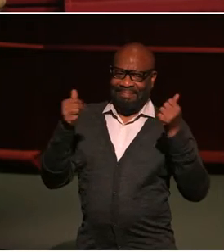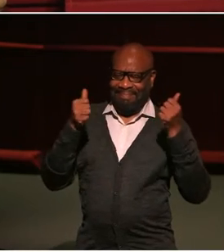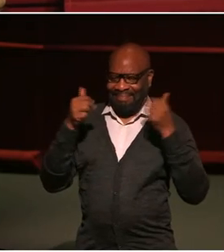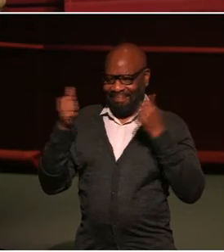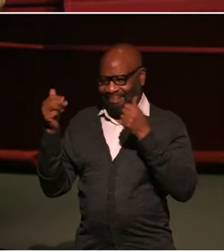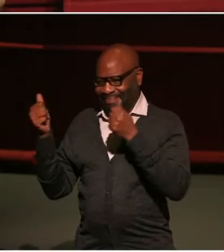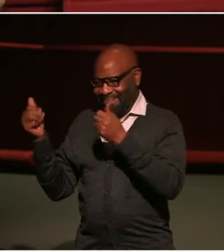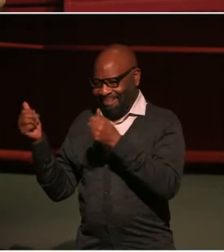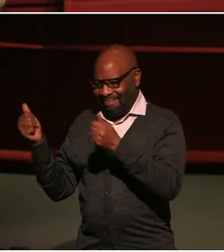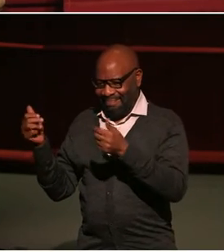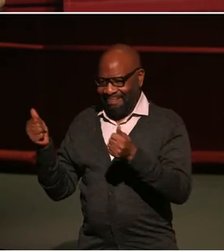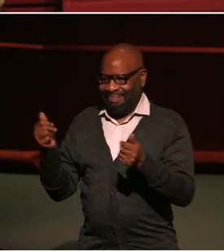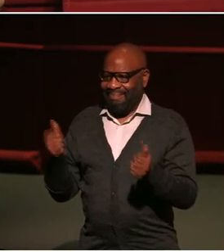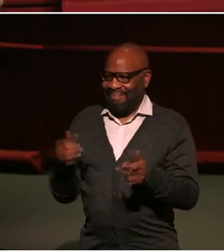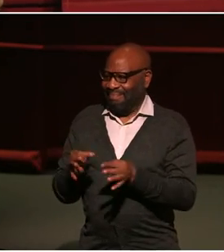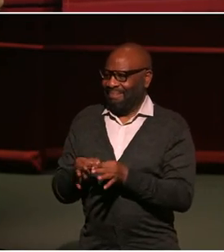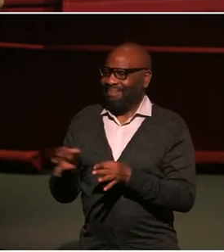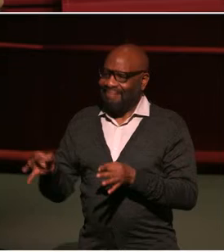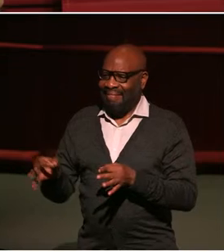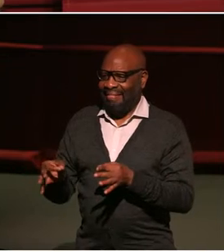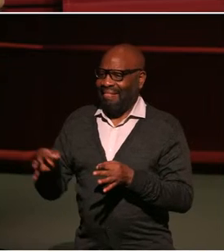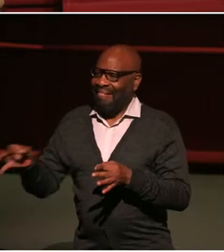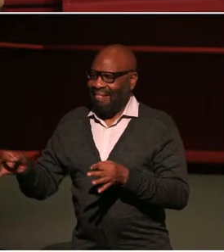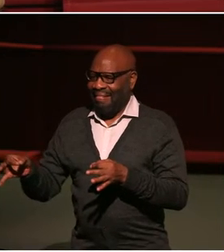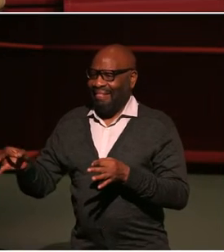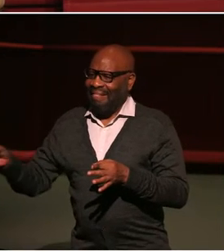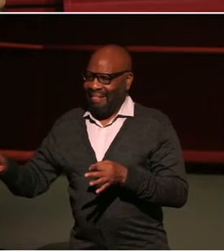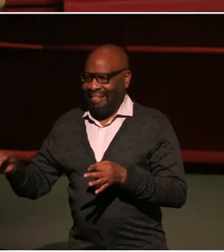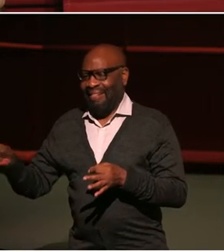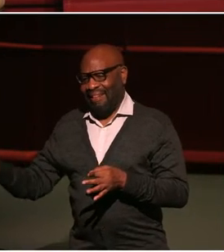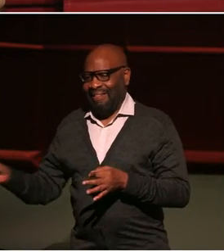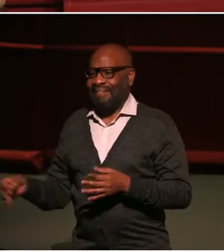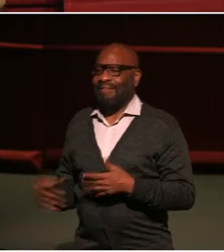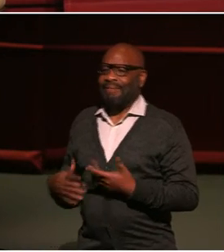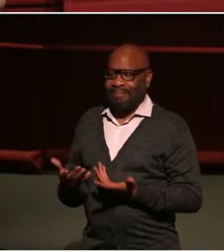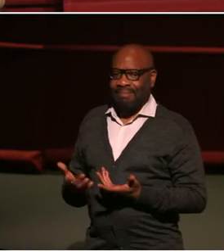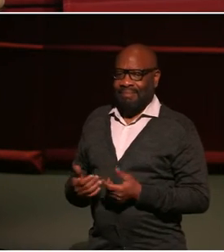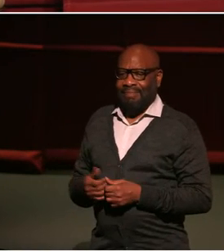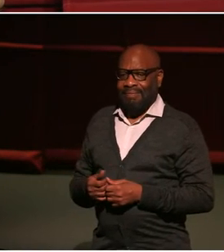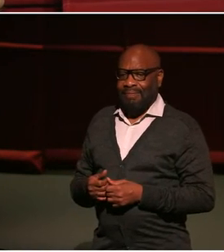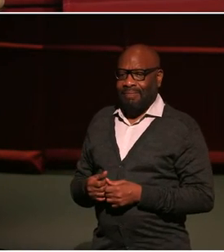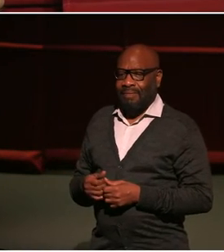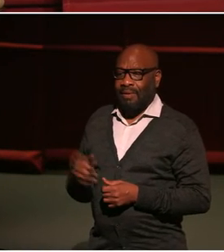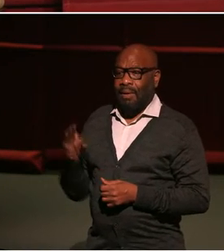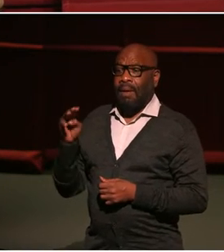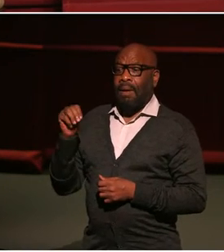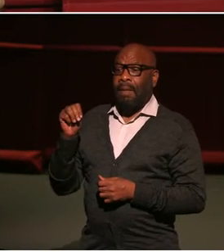So by the time he finished that speech, it was about,